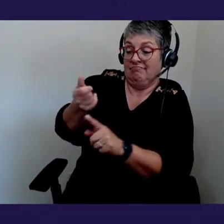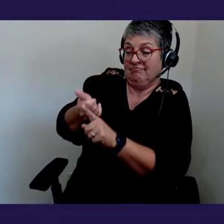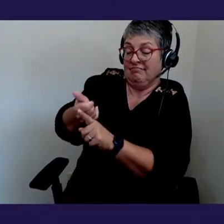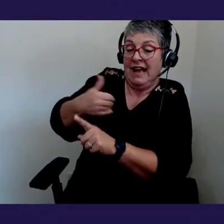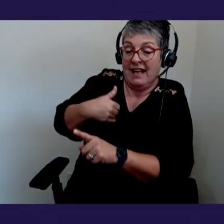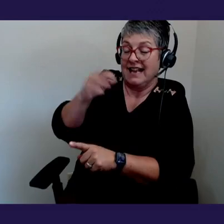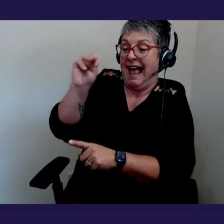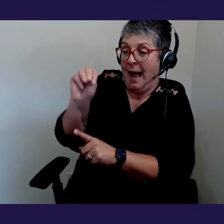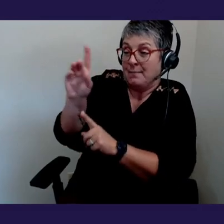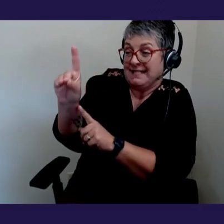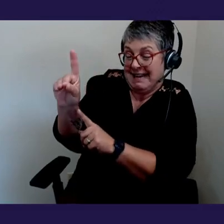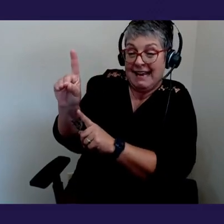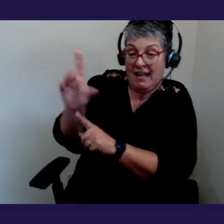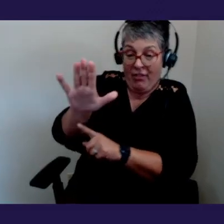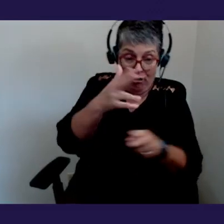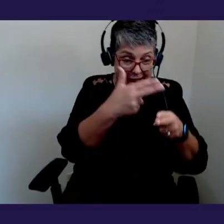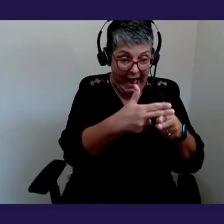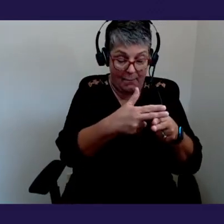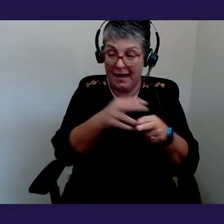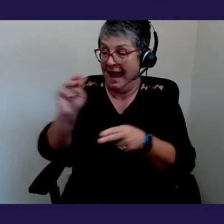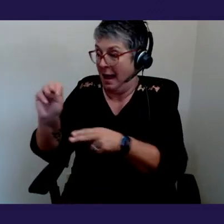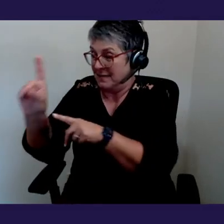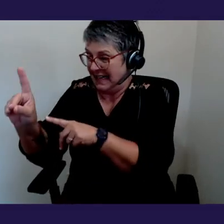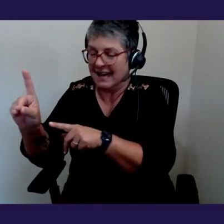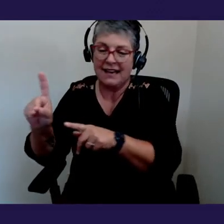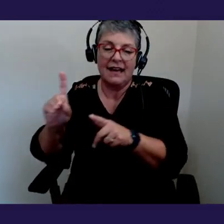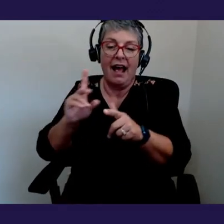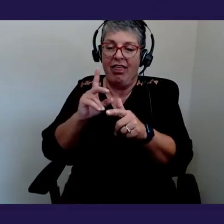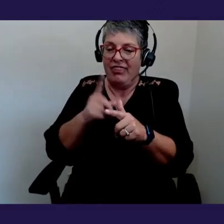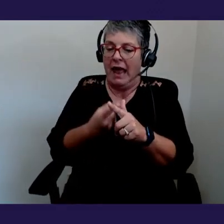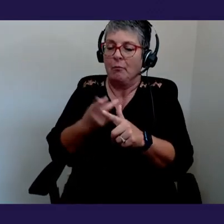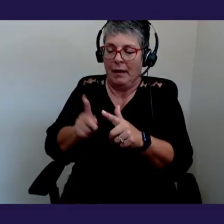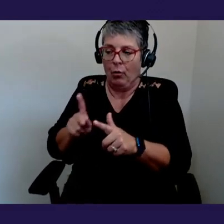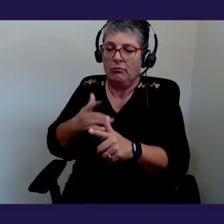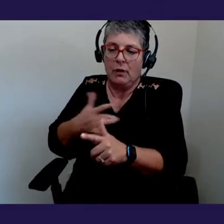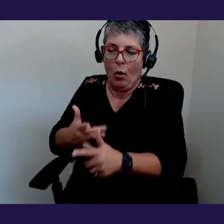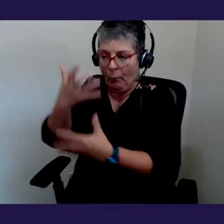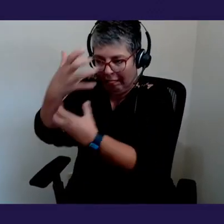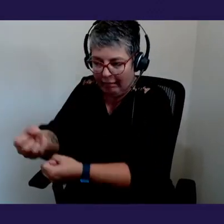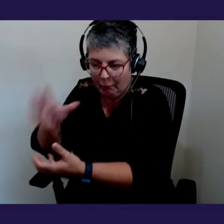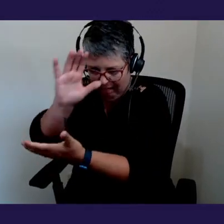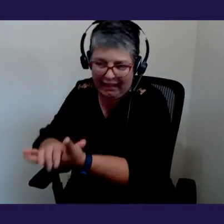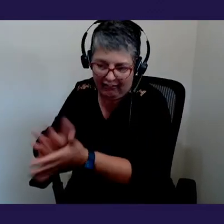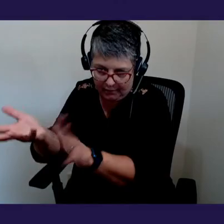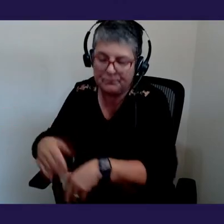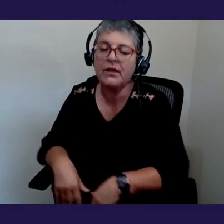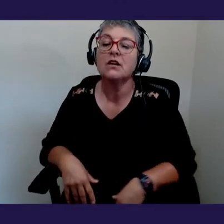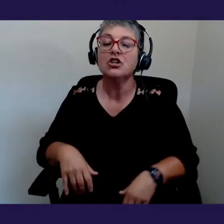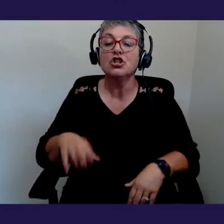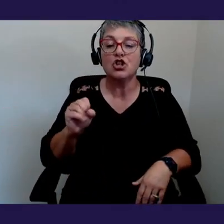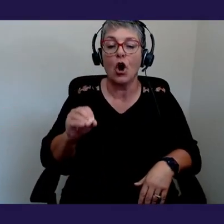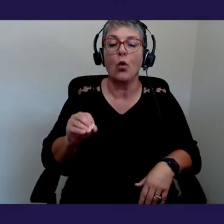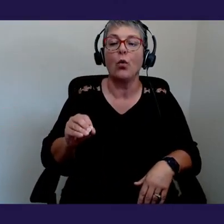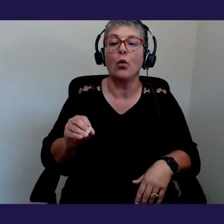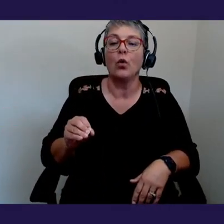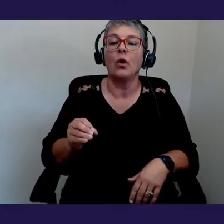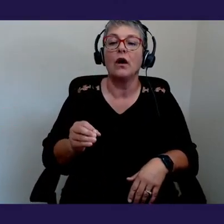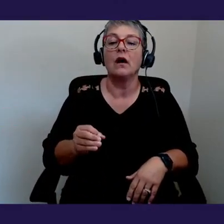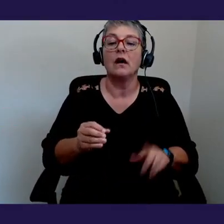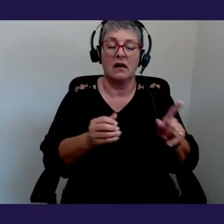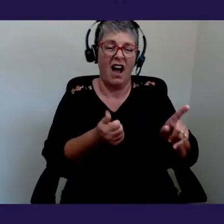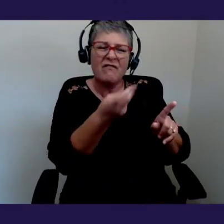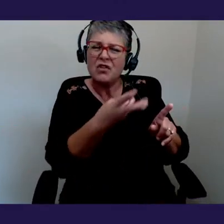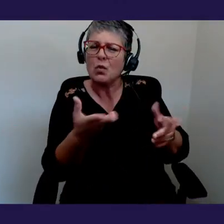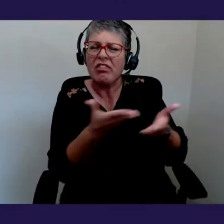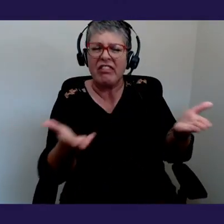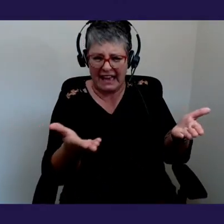Yeah. Thank you so much. I'll add or expand. I think that there's a few things that have been said that are